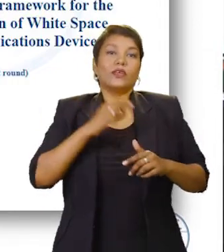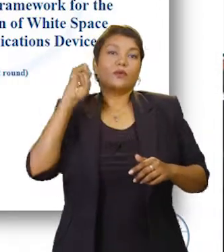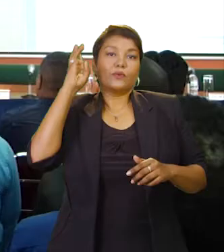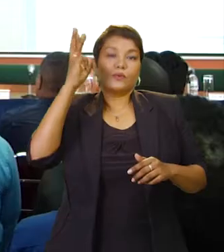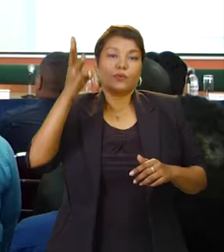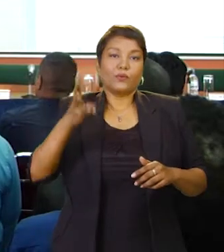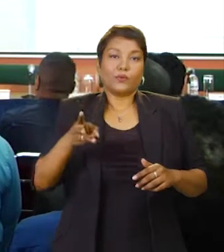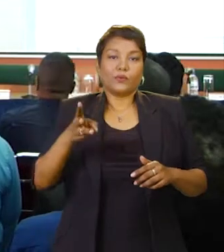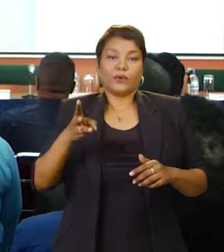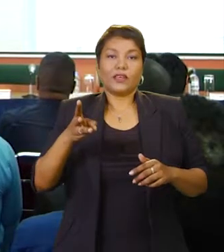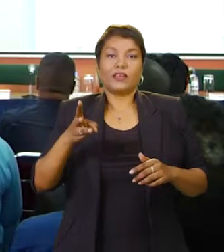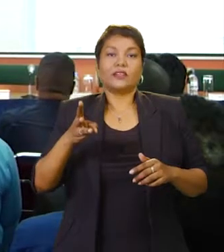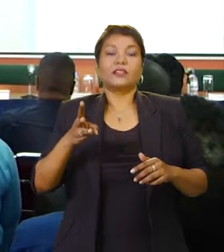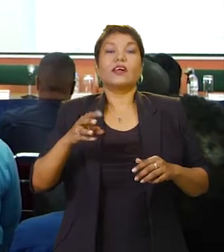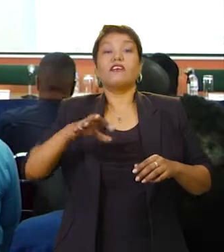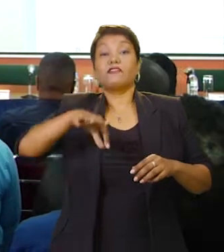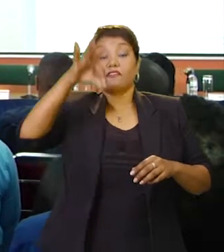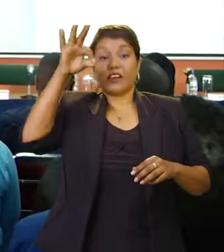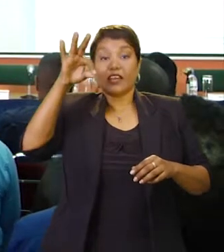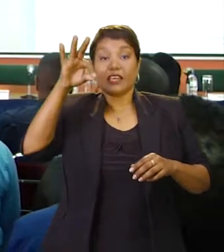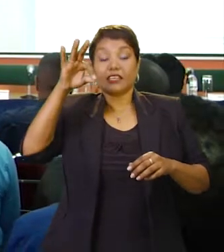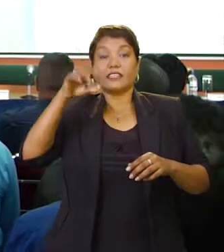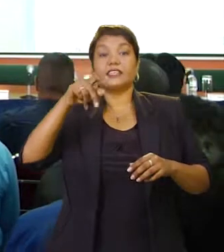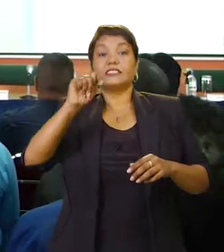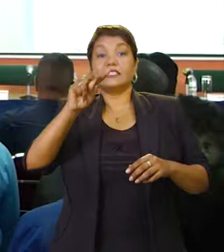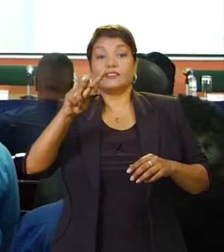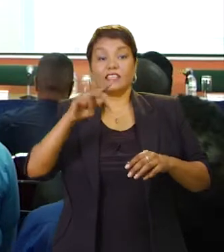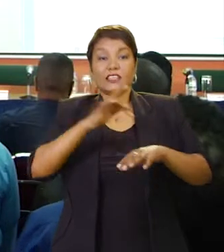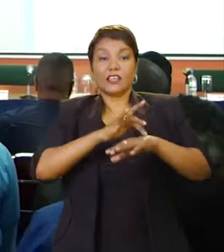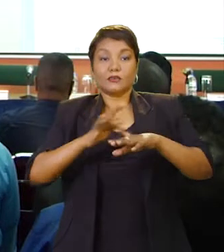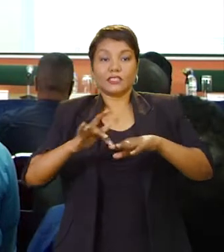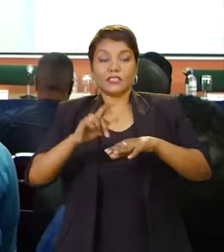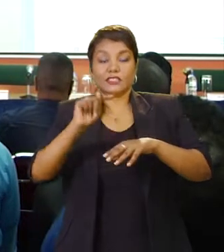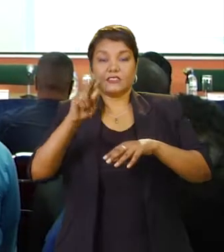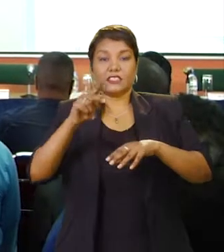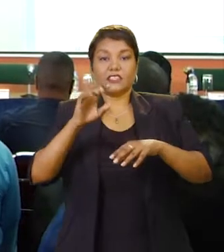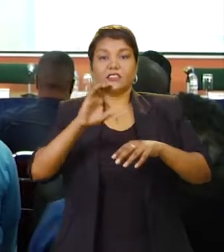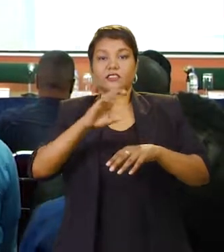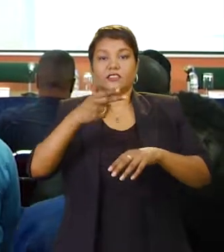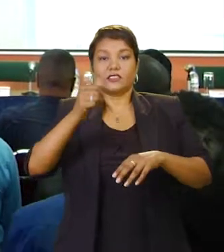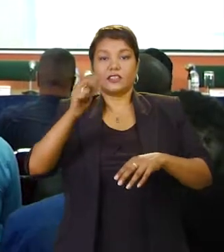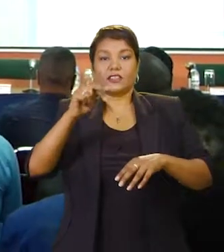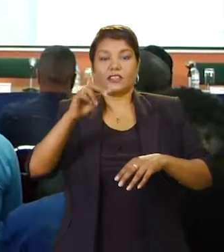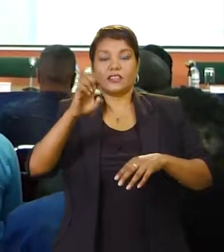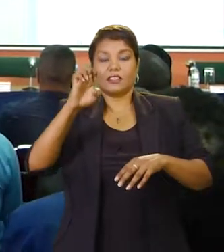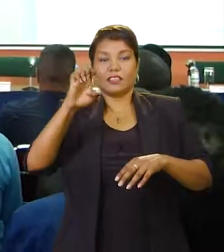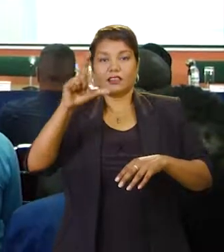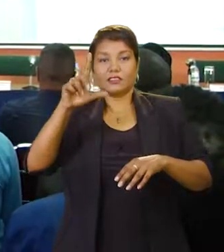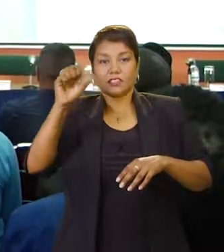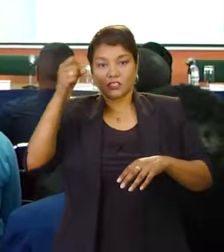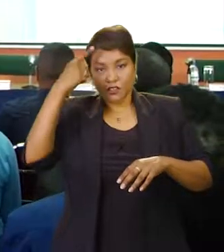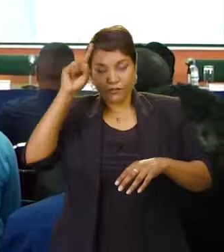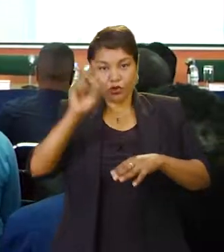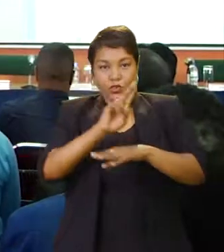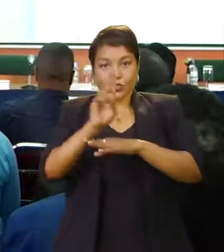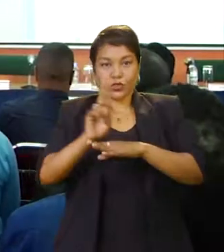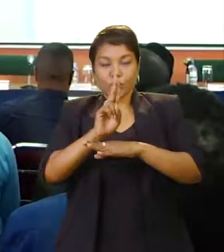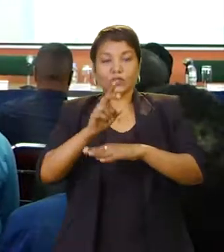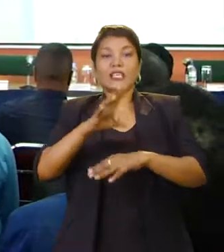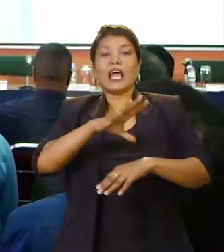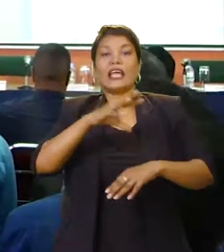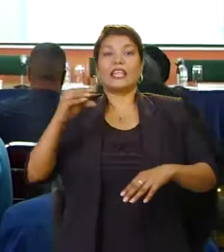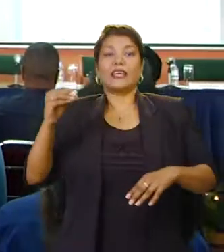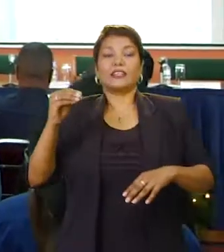much longer, is to actually identify the frequencies and the other operating parameters that we need to publish for the